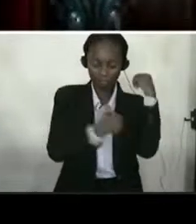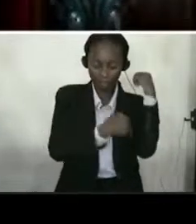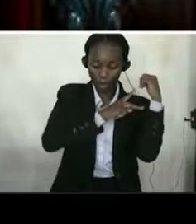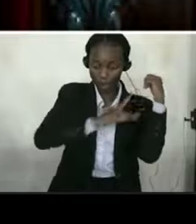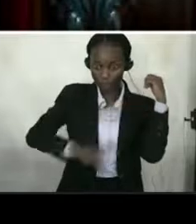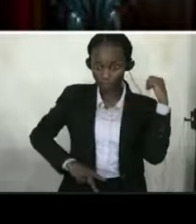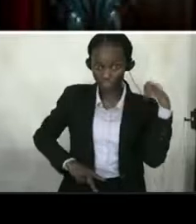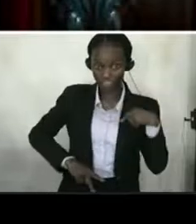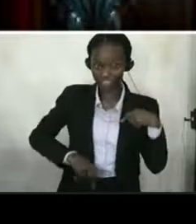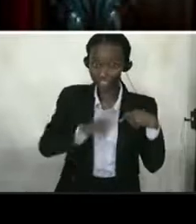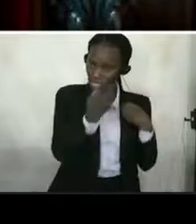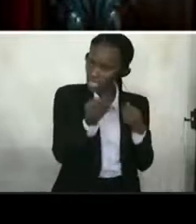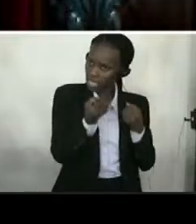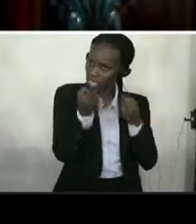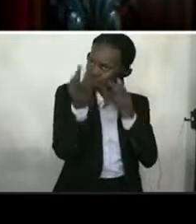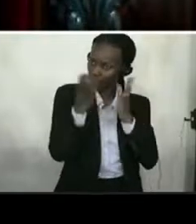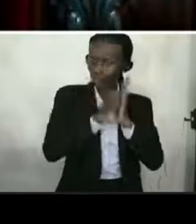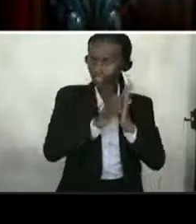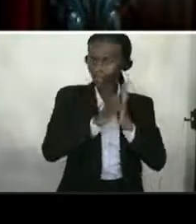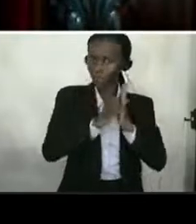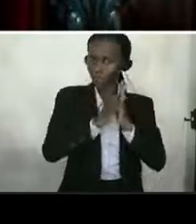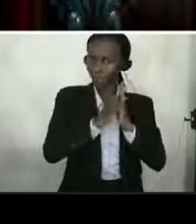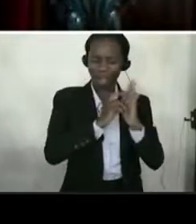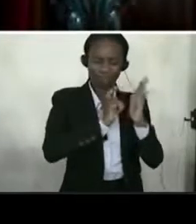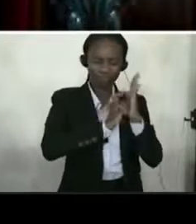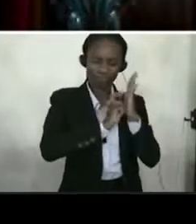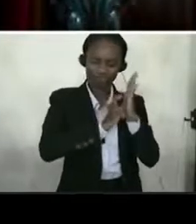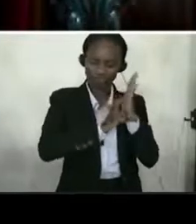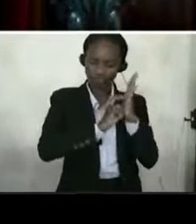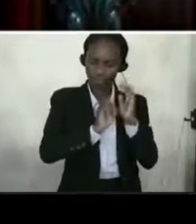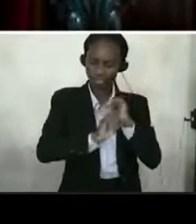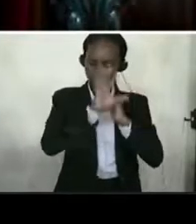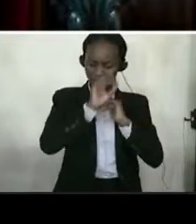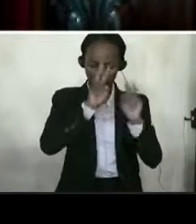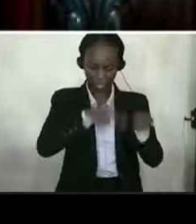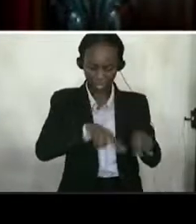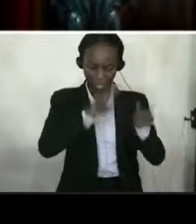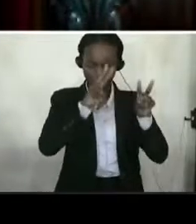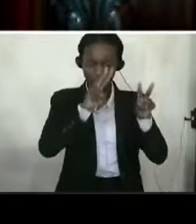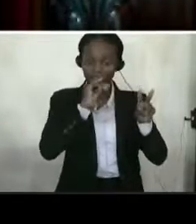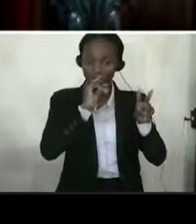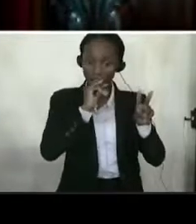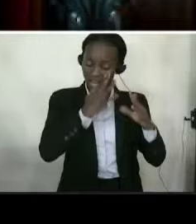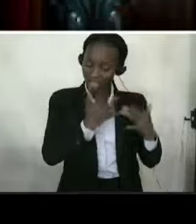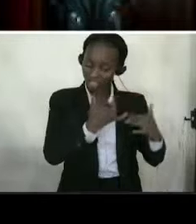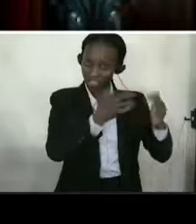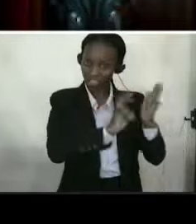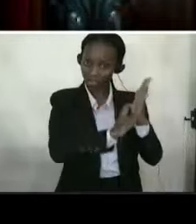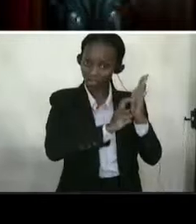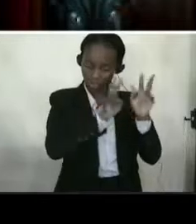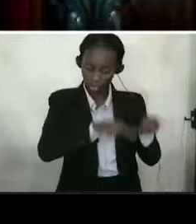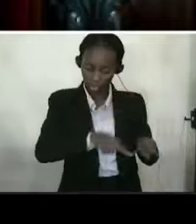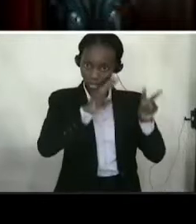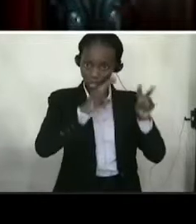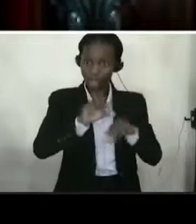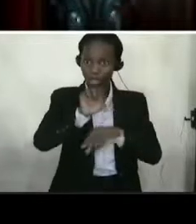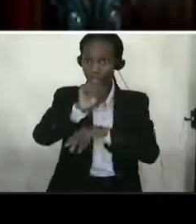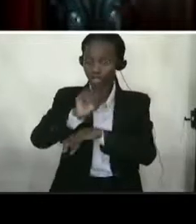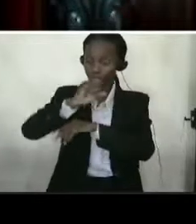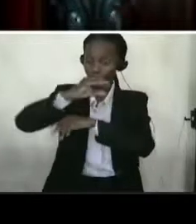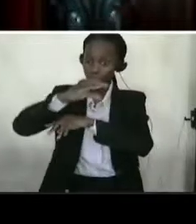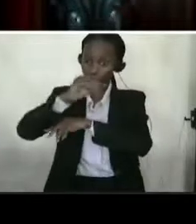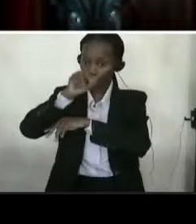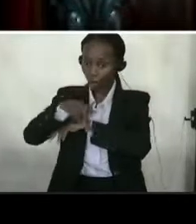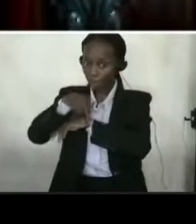provincial legislature, they even undermine SCOPA, the one committee that is supposed to be at